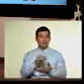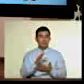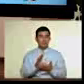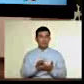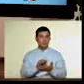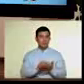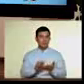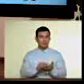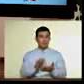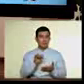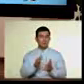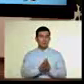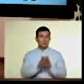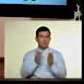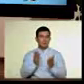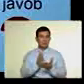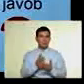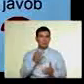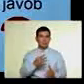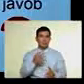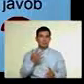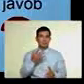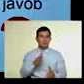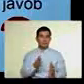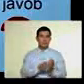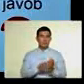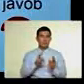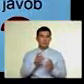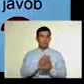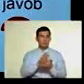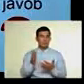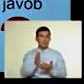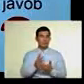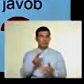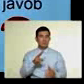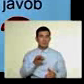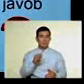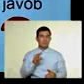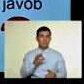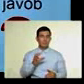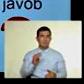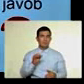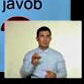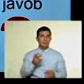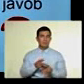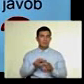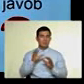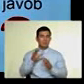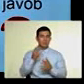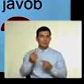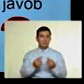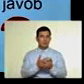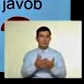oling. Darsligingizning 45-49 sahifalaridagi litosfera tog' jinslari